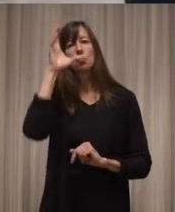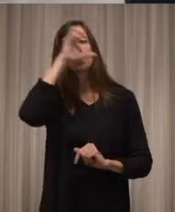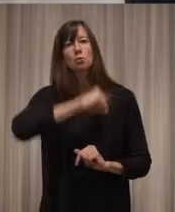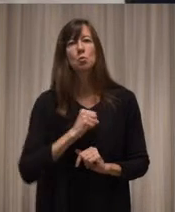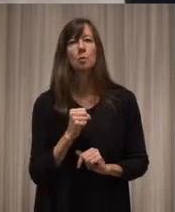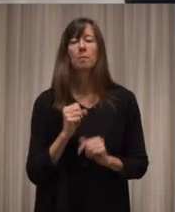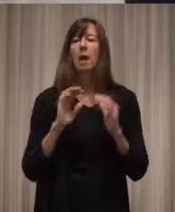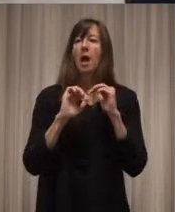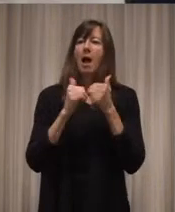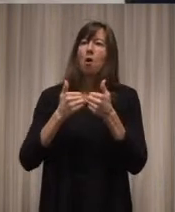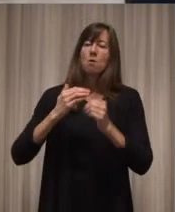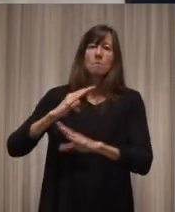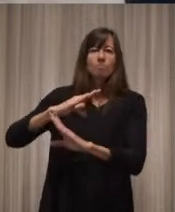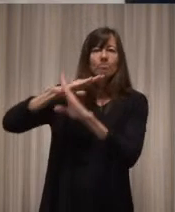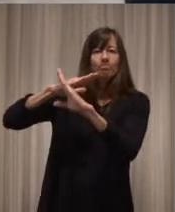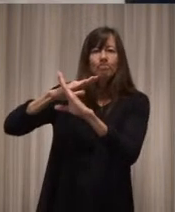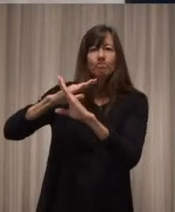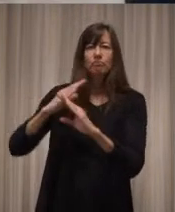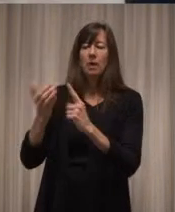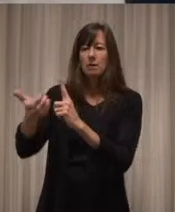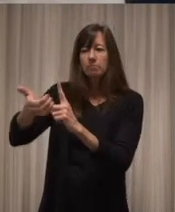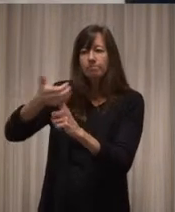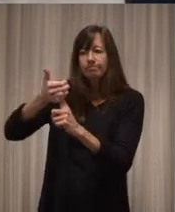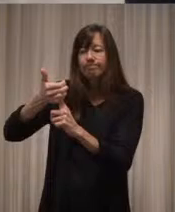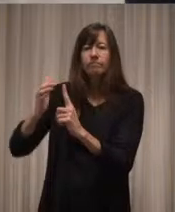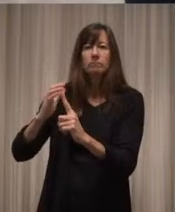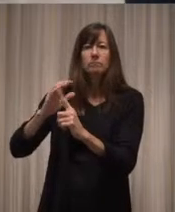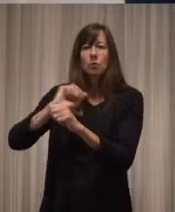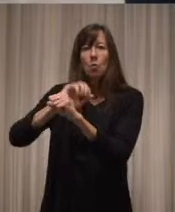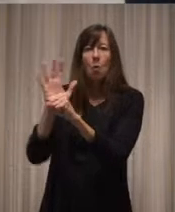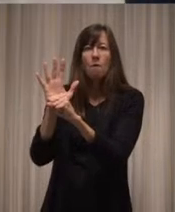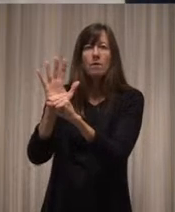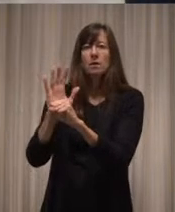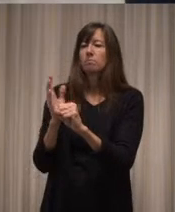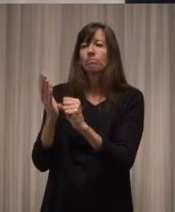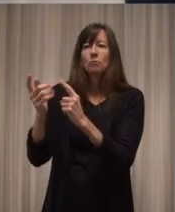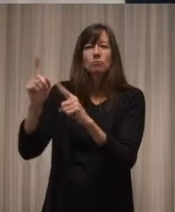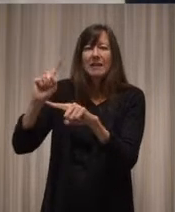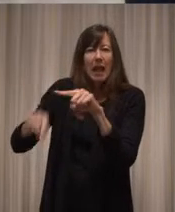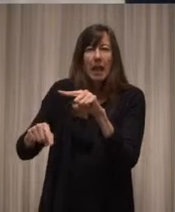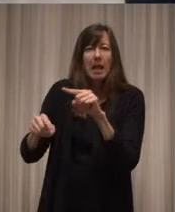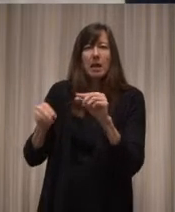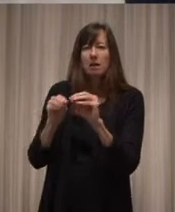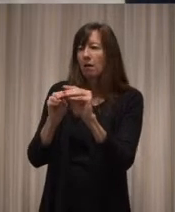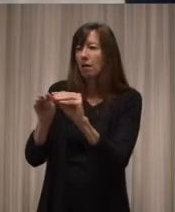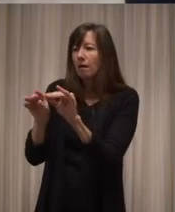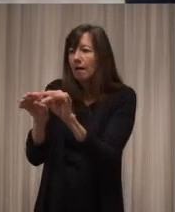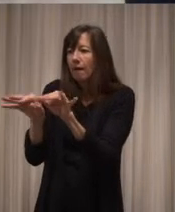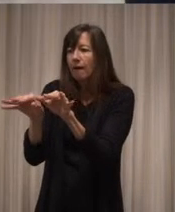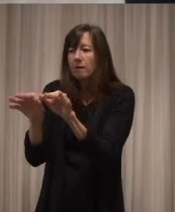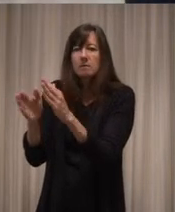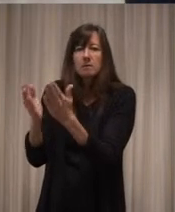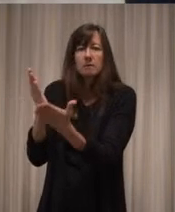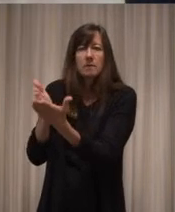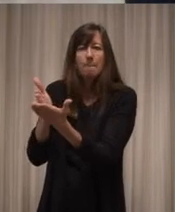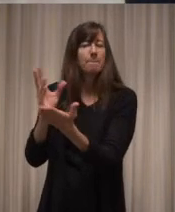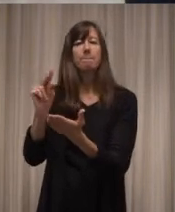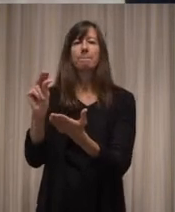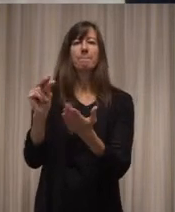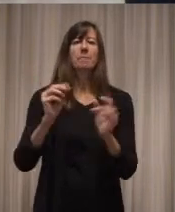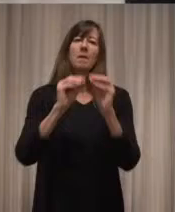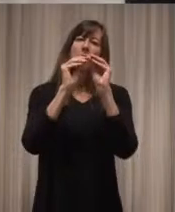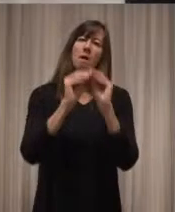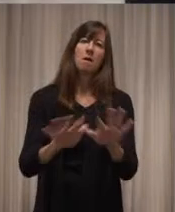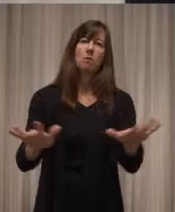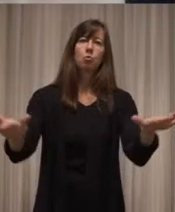COVID to specific microclusters has essentially slipped away from us, and that a significant percentage of the population